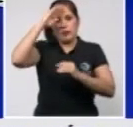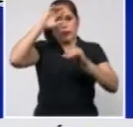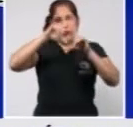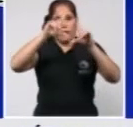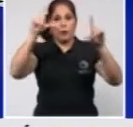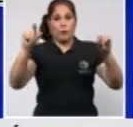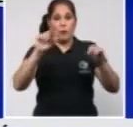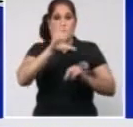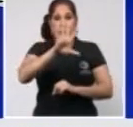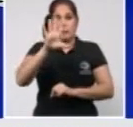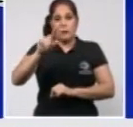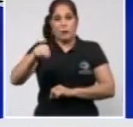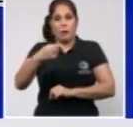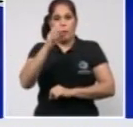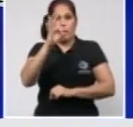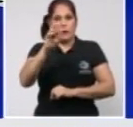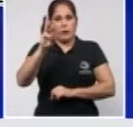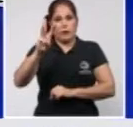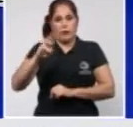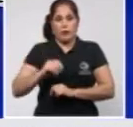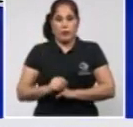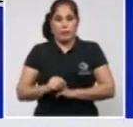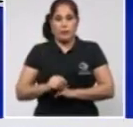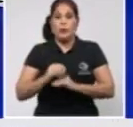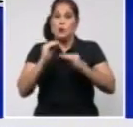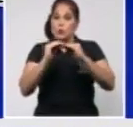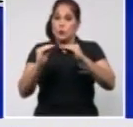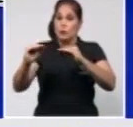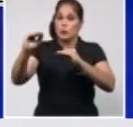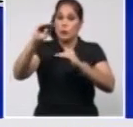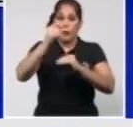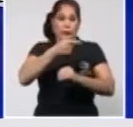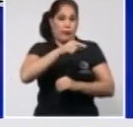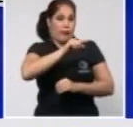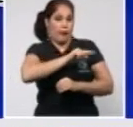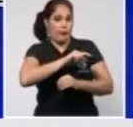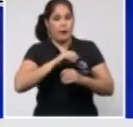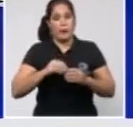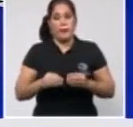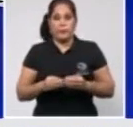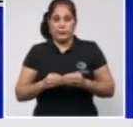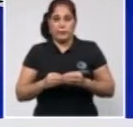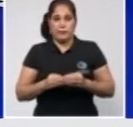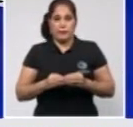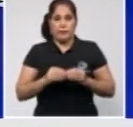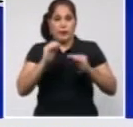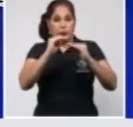per 100,000 inhabitants over the last 15 days, with